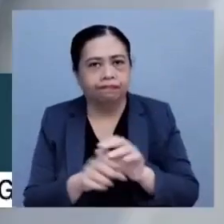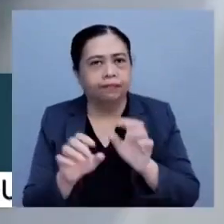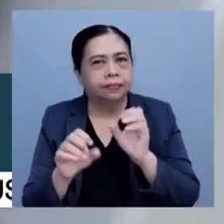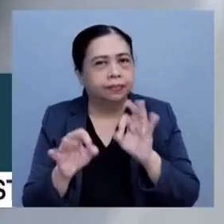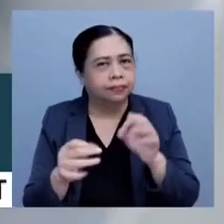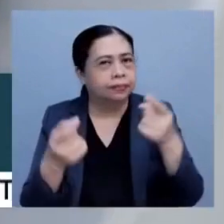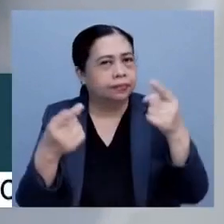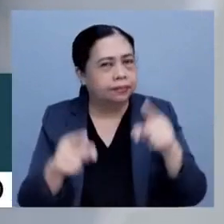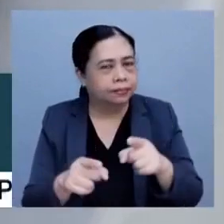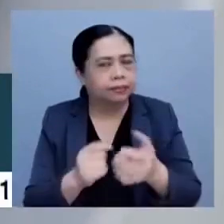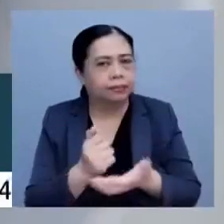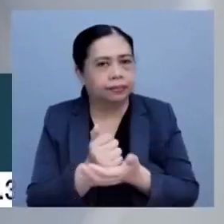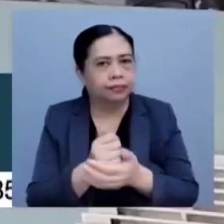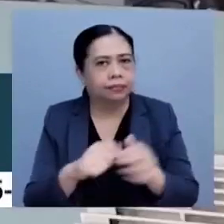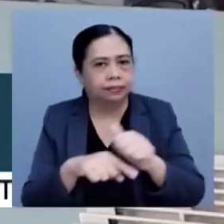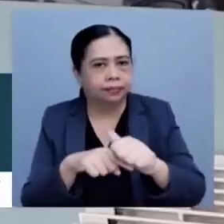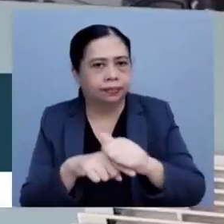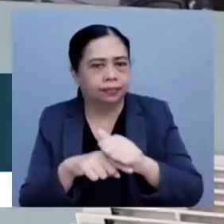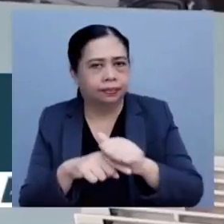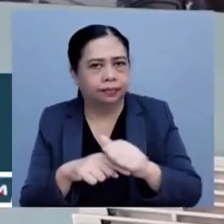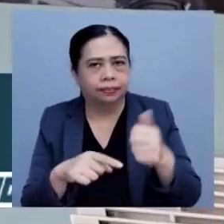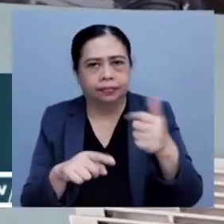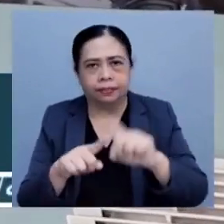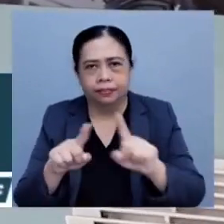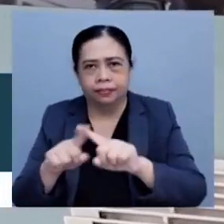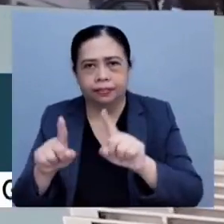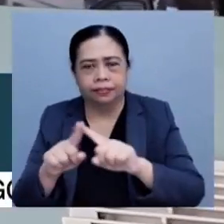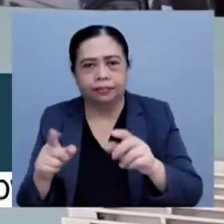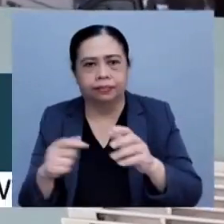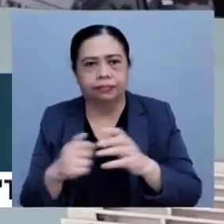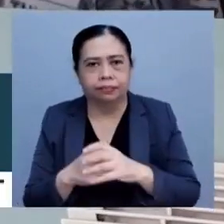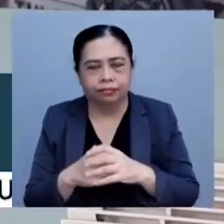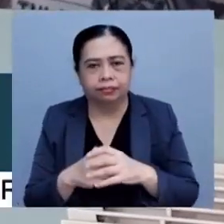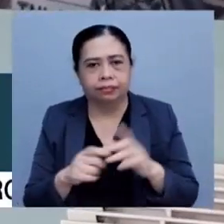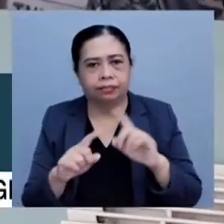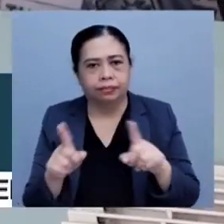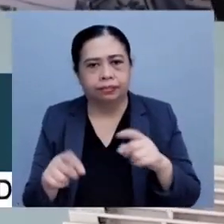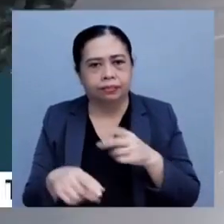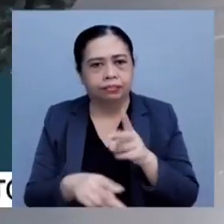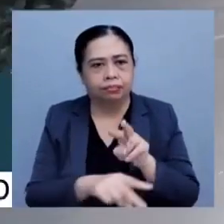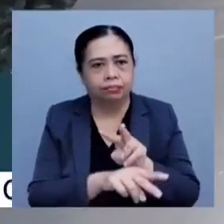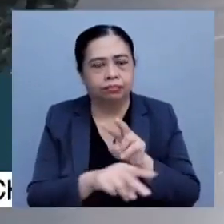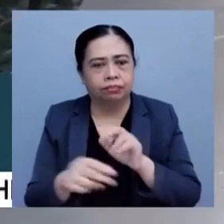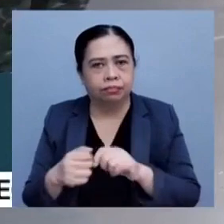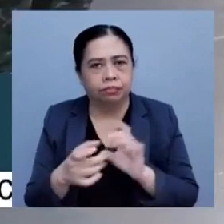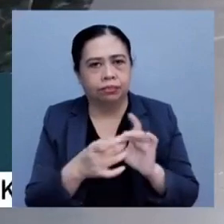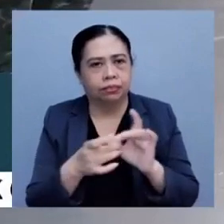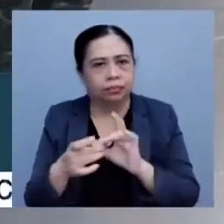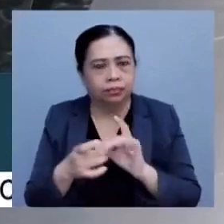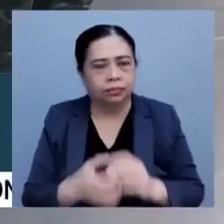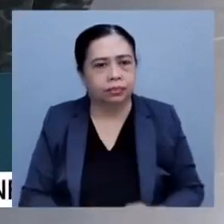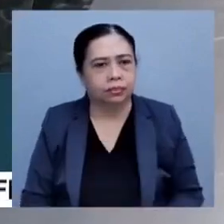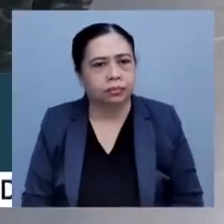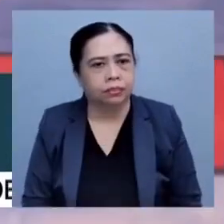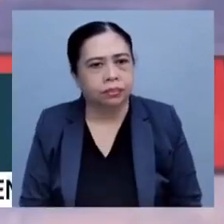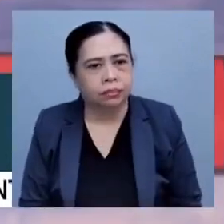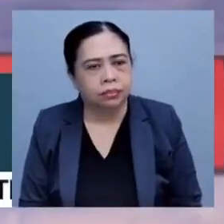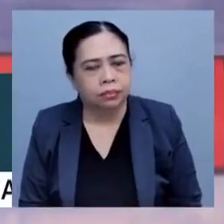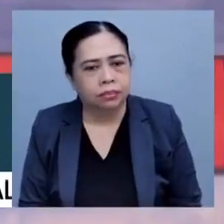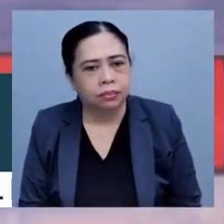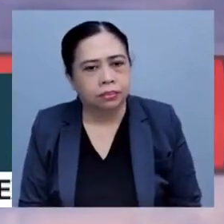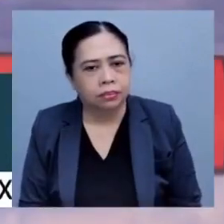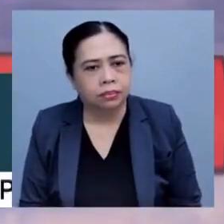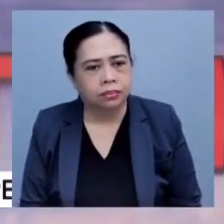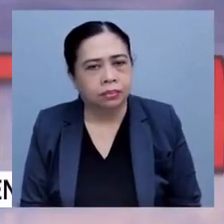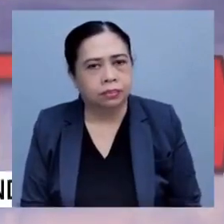and other extreme weather events. Another goal, expand military ties and military cooperation between ASEAN nations.